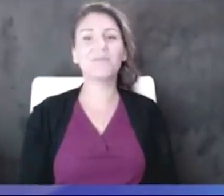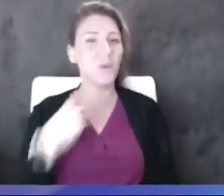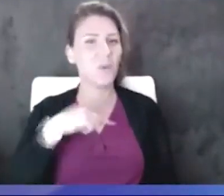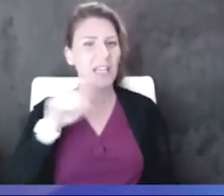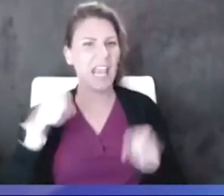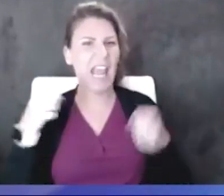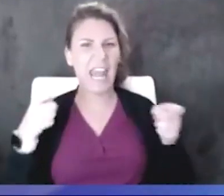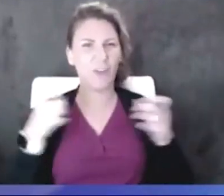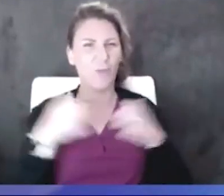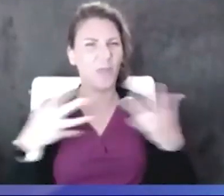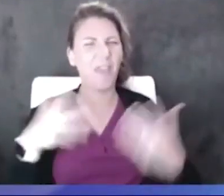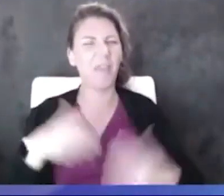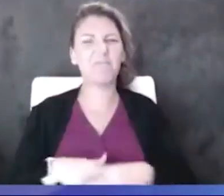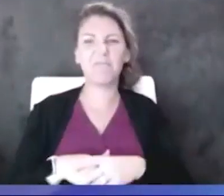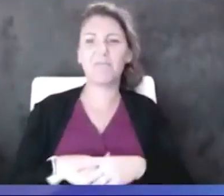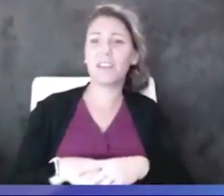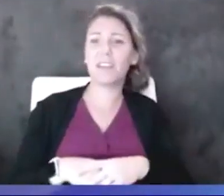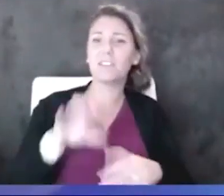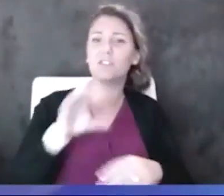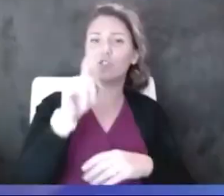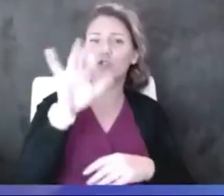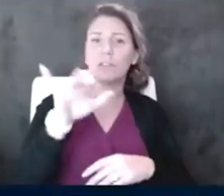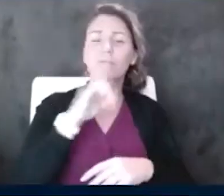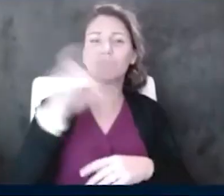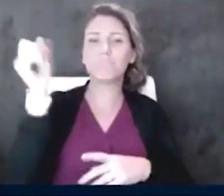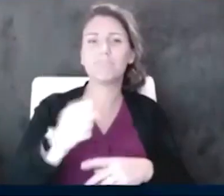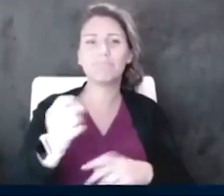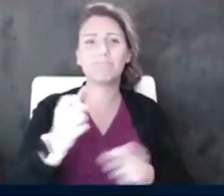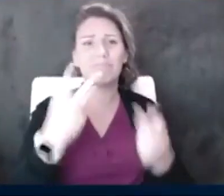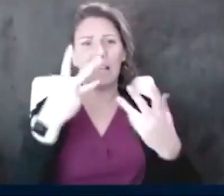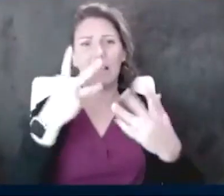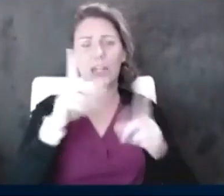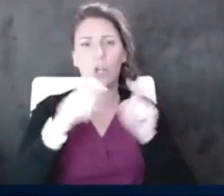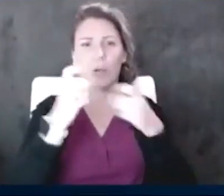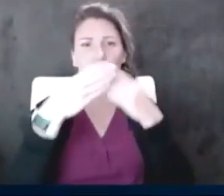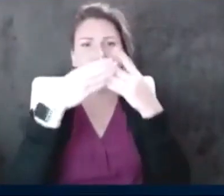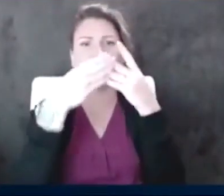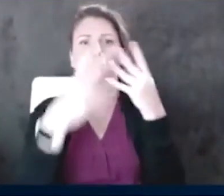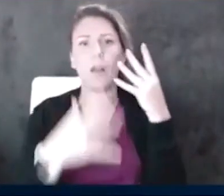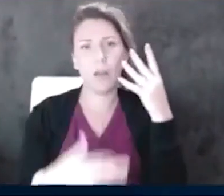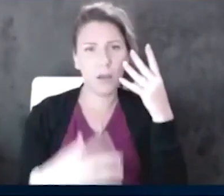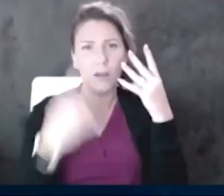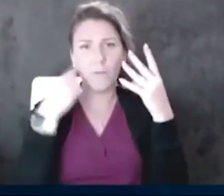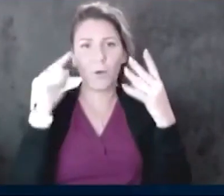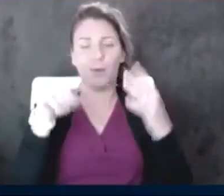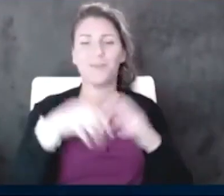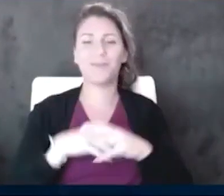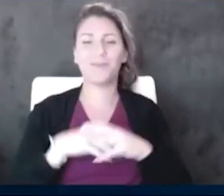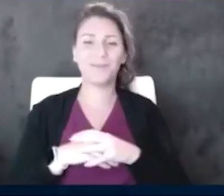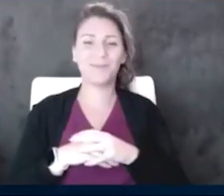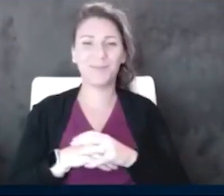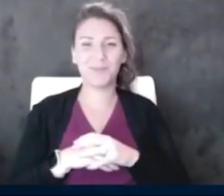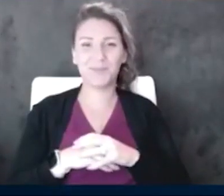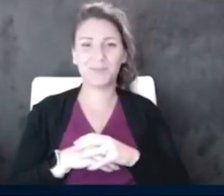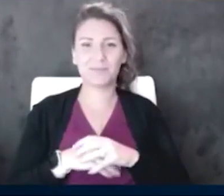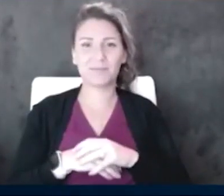Okay, so Chelsea, I got to bring you in because we've got a bunch of questions coming in for you. So let's just get to